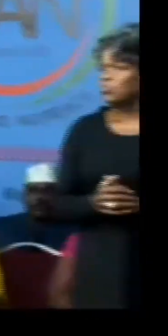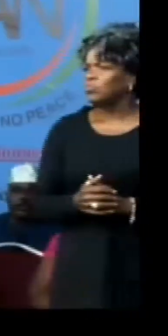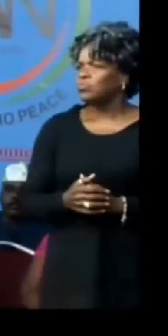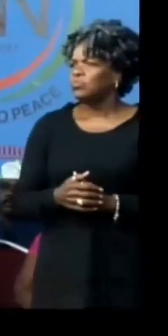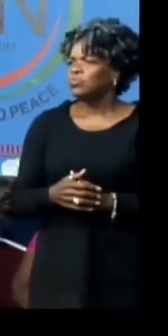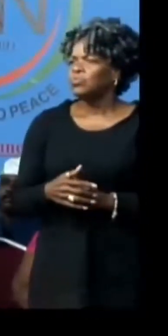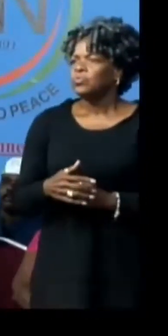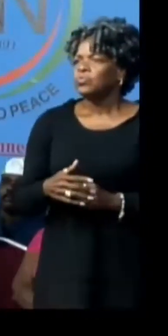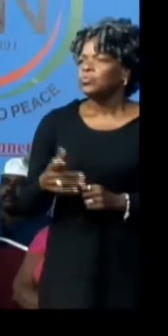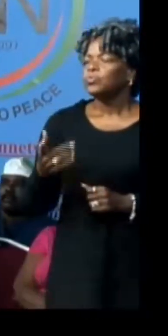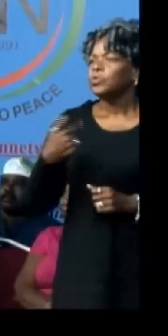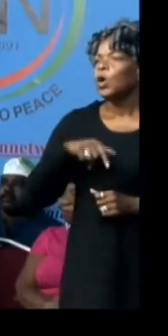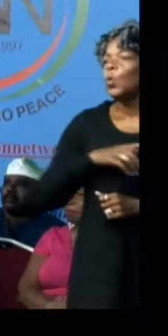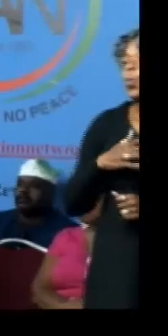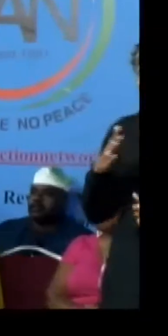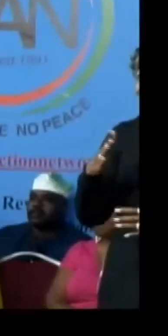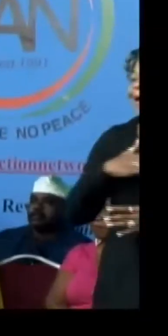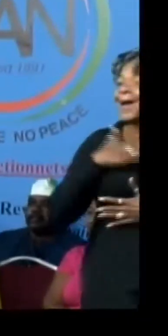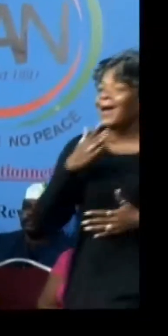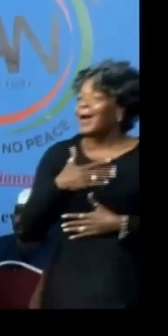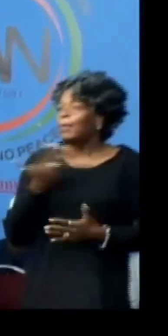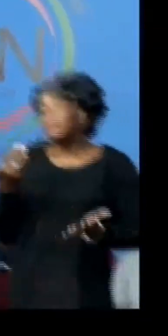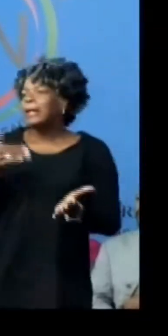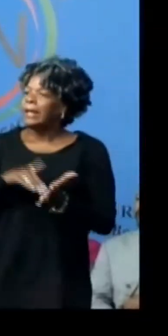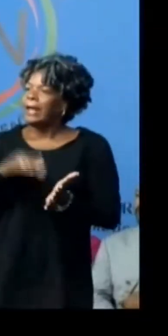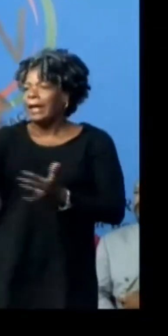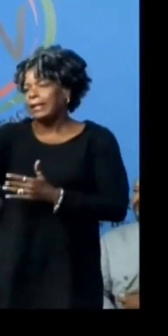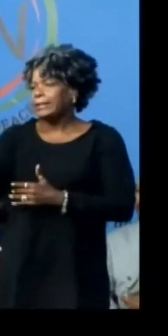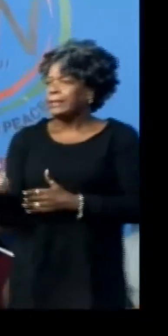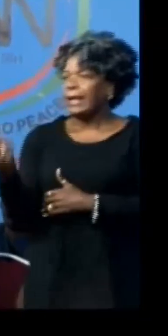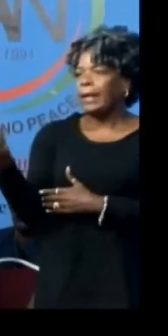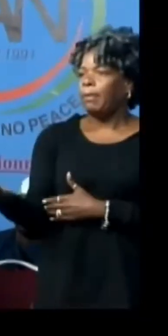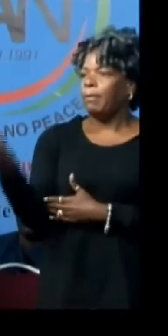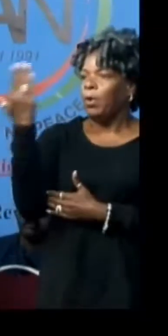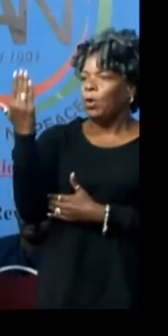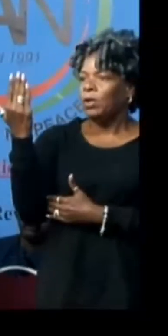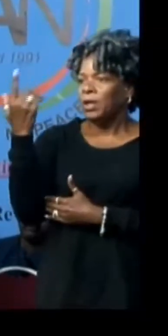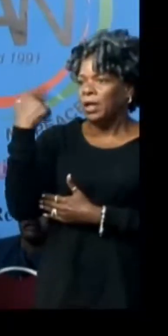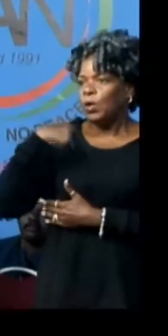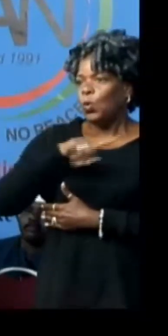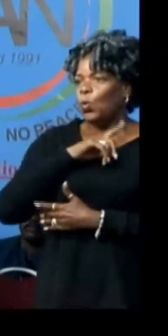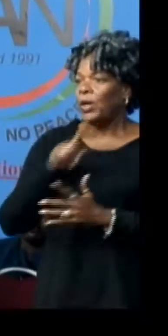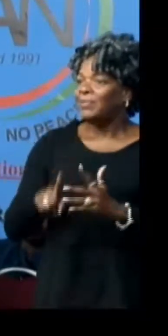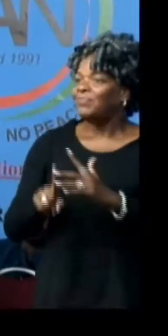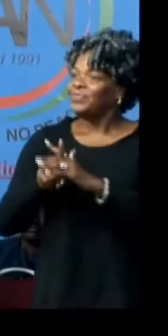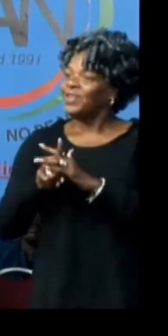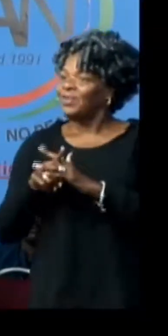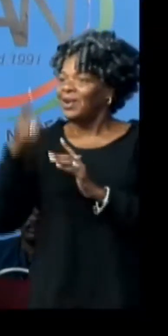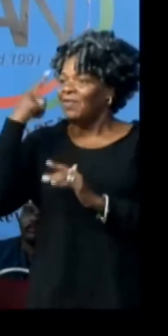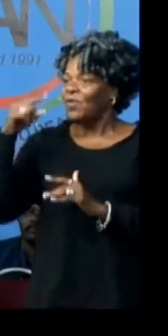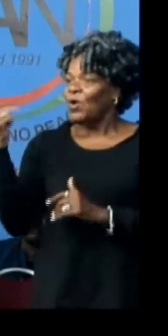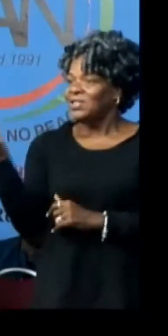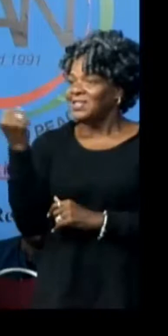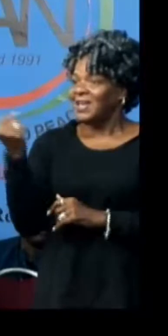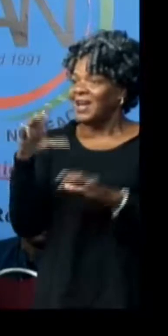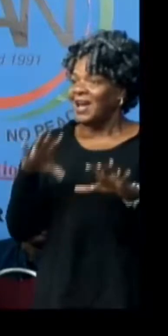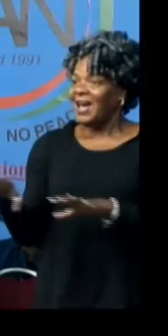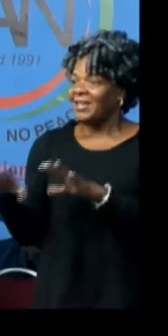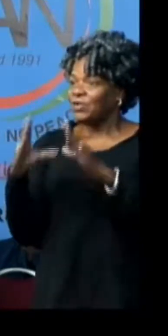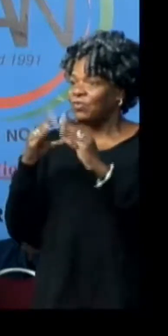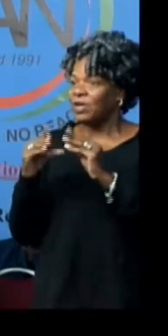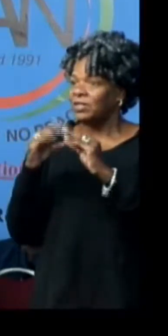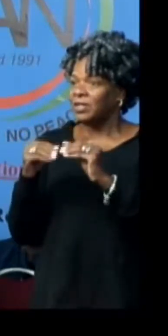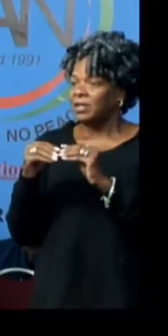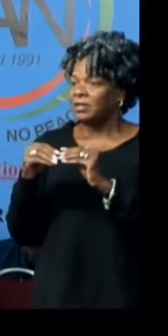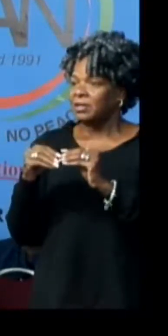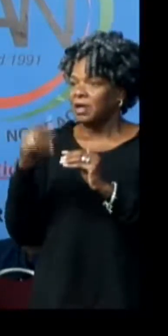Certainly, we're happy to be with you another Saturday morning for the Saturday Action Rally. For you that are here live